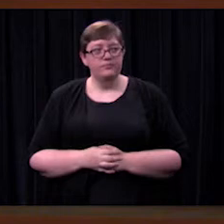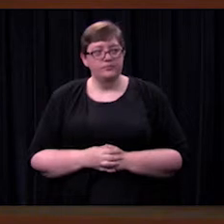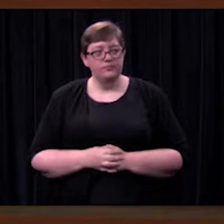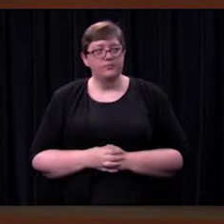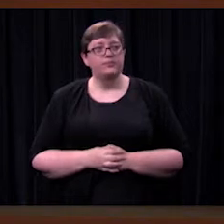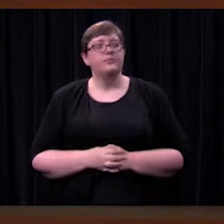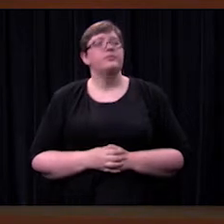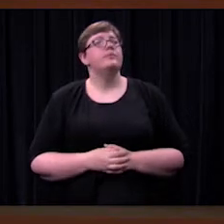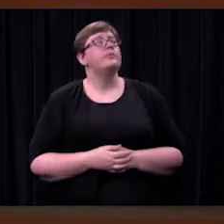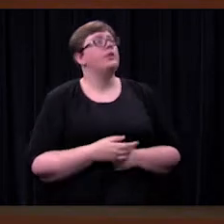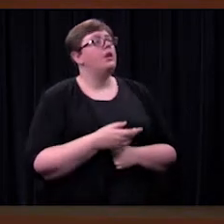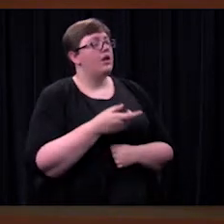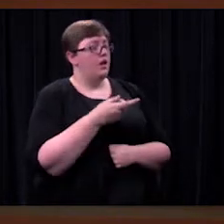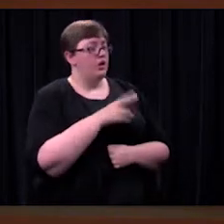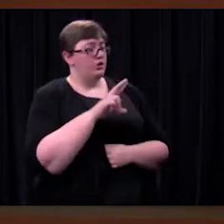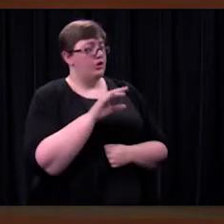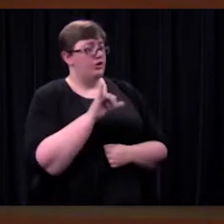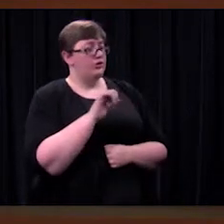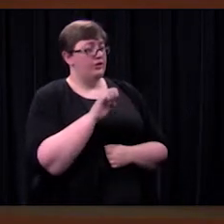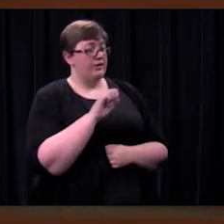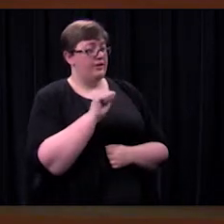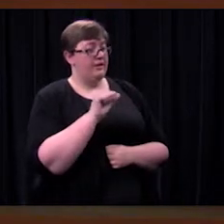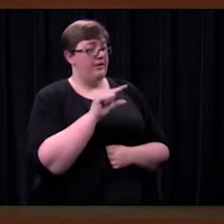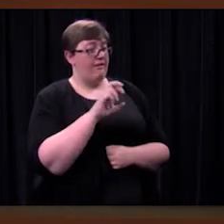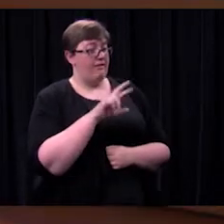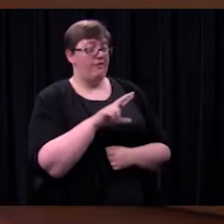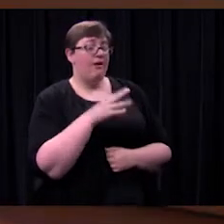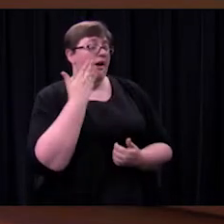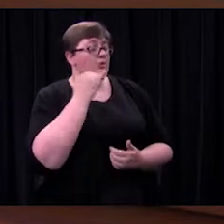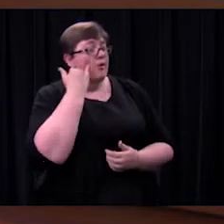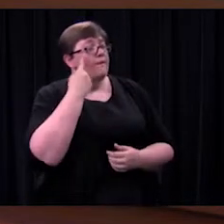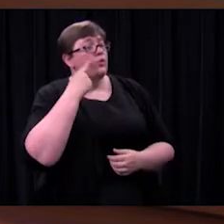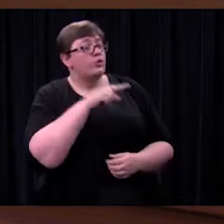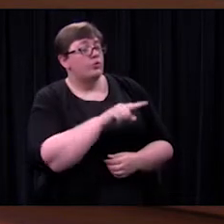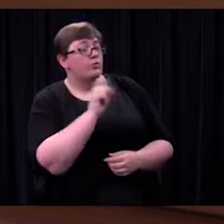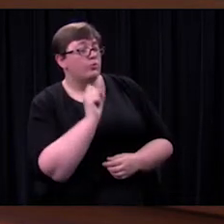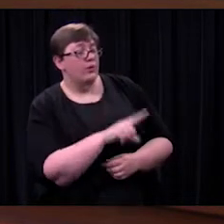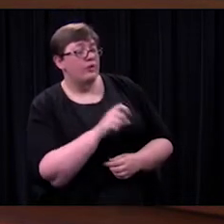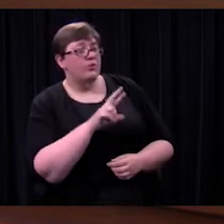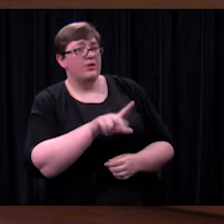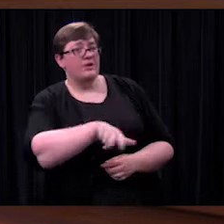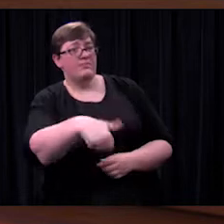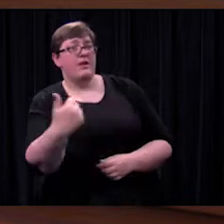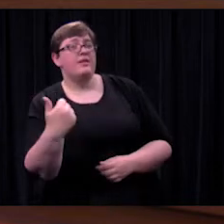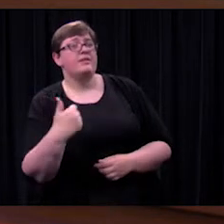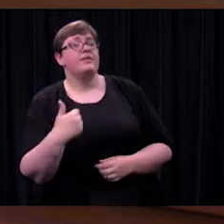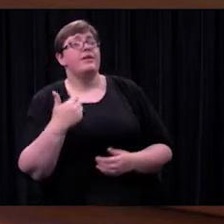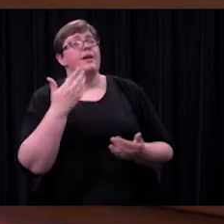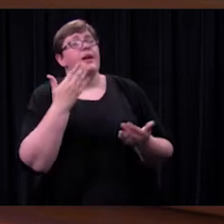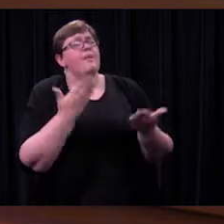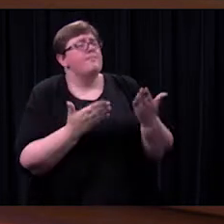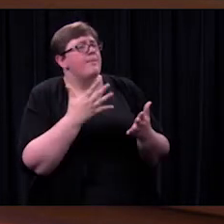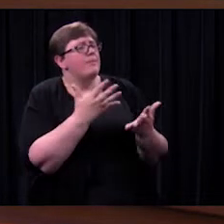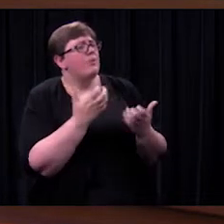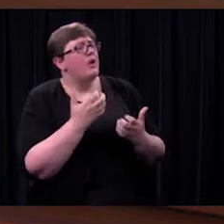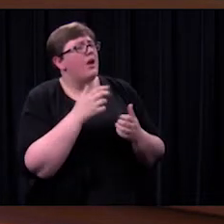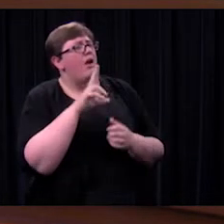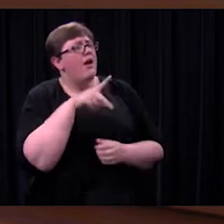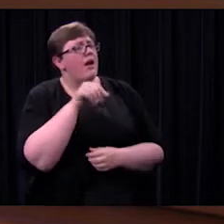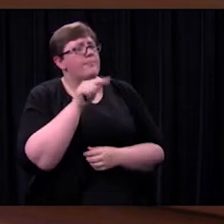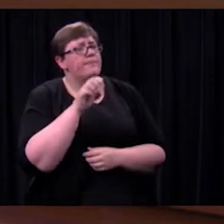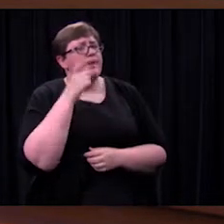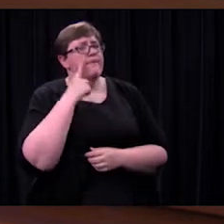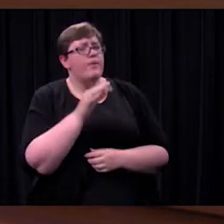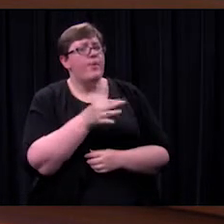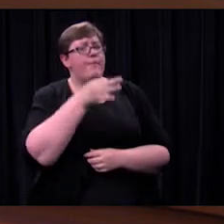So Dr. Yeager, I'm not sure if this would be for you or somebody else, but I was just hoping to get maybe a little update. You mentioned it about the Mastery